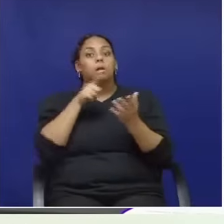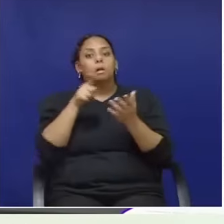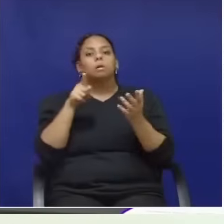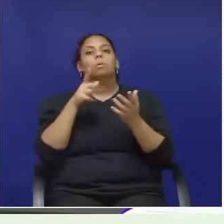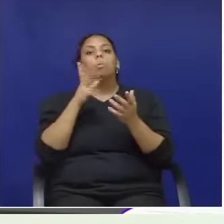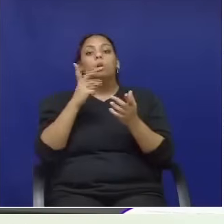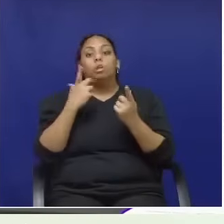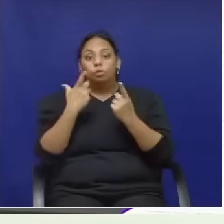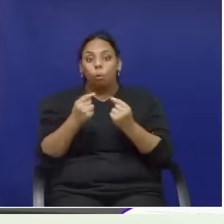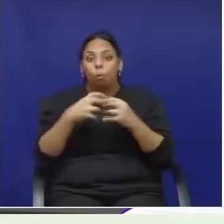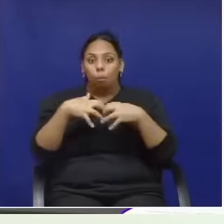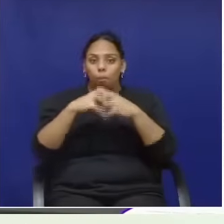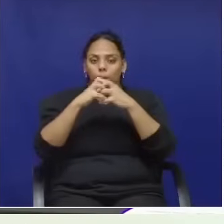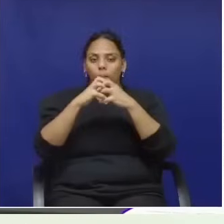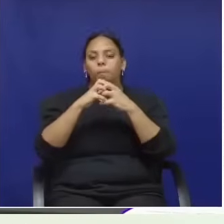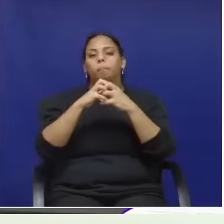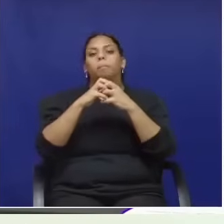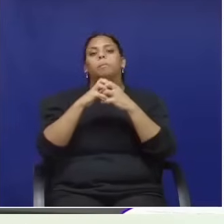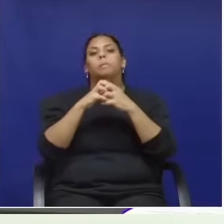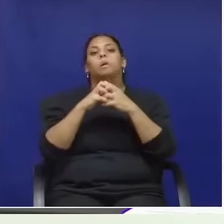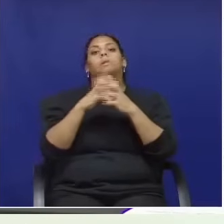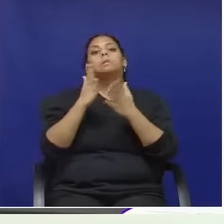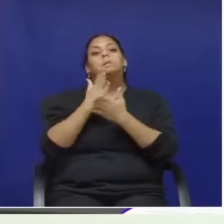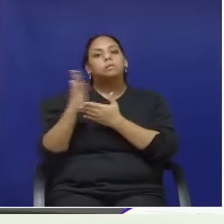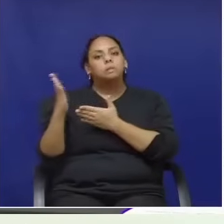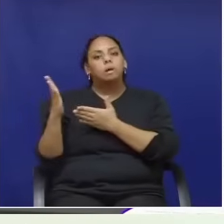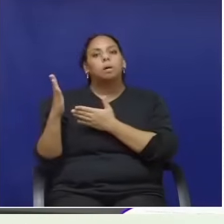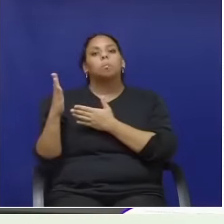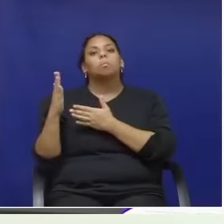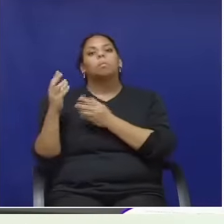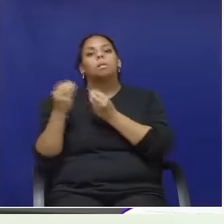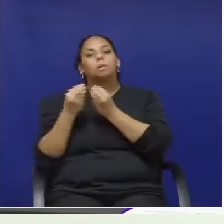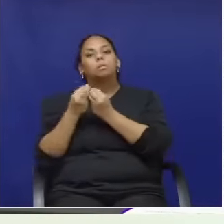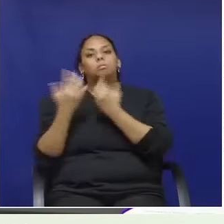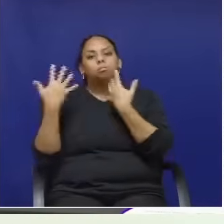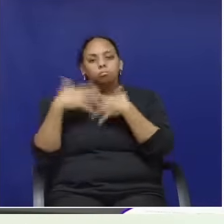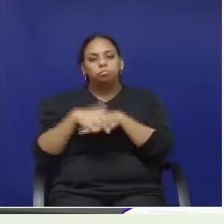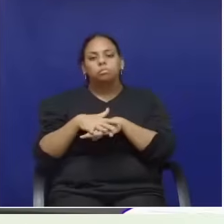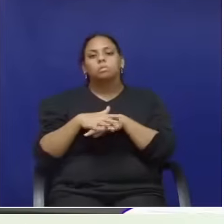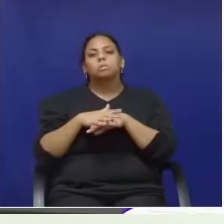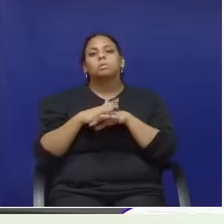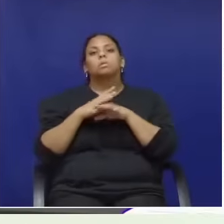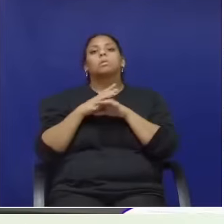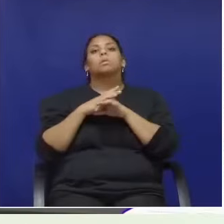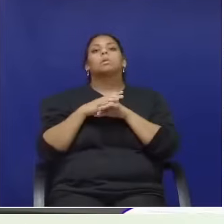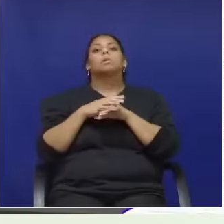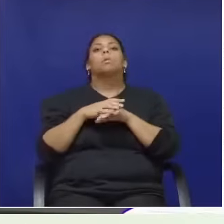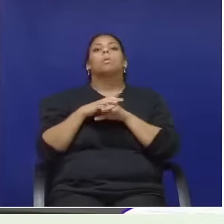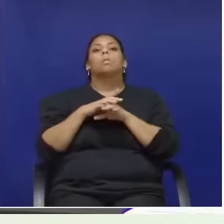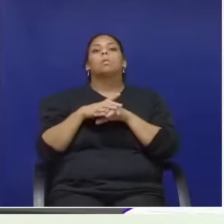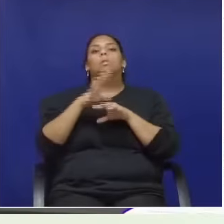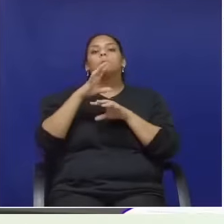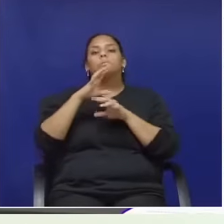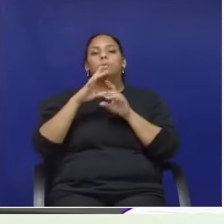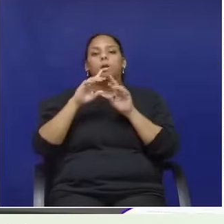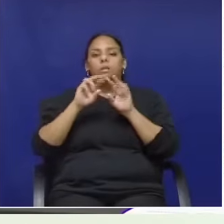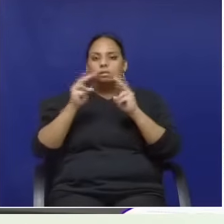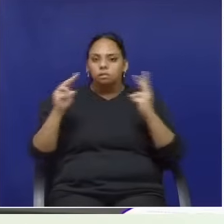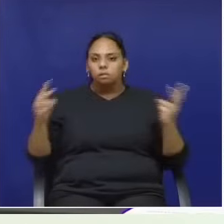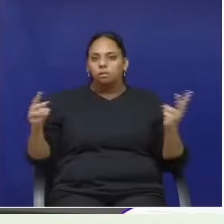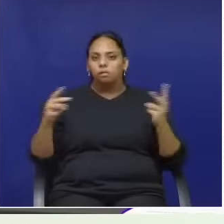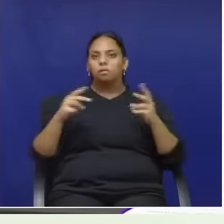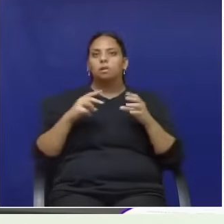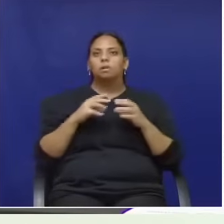be implemented, certain aspects such as the upgrading of perimeter fencing and